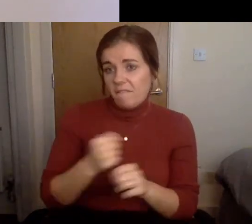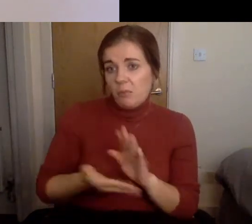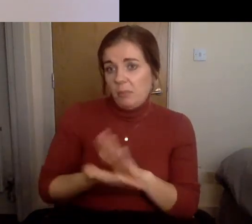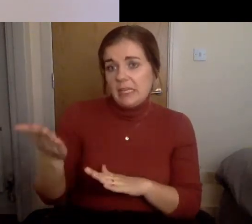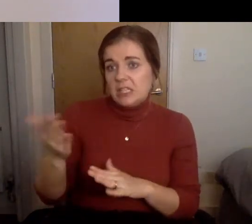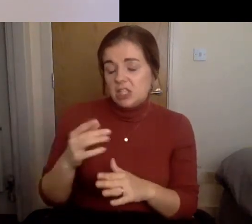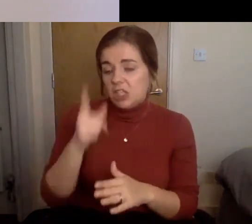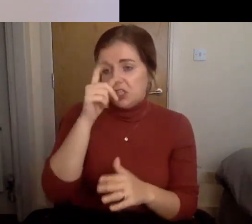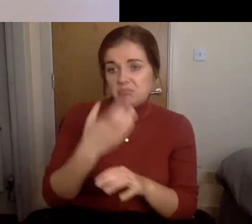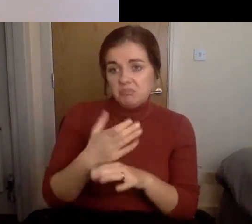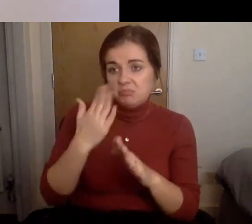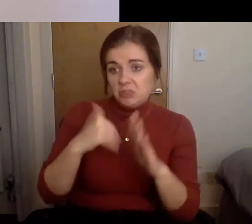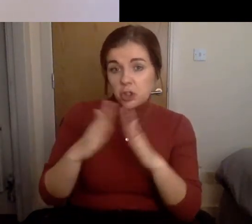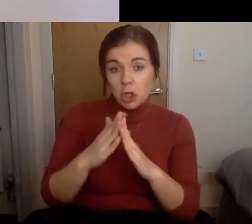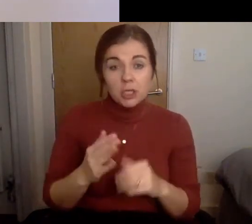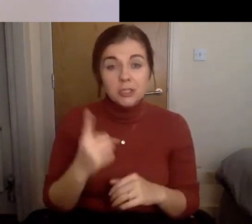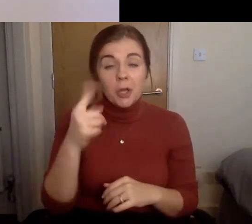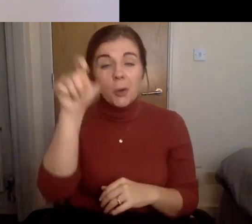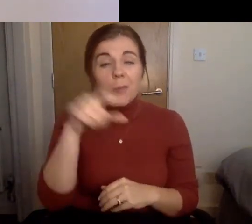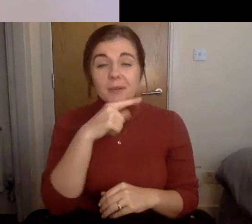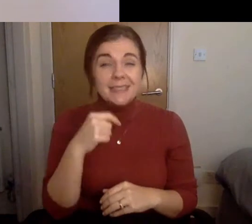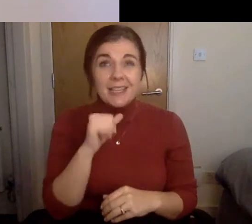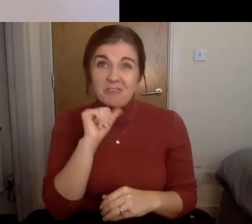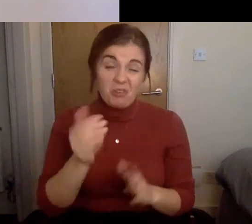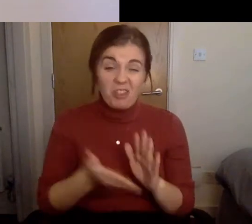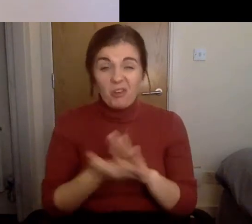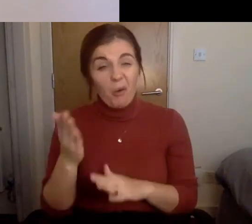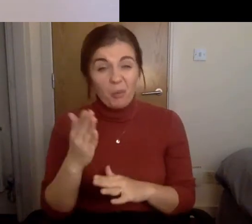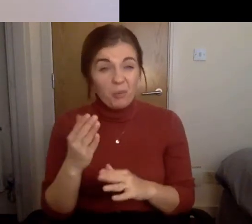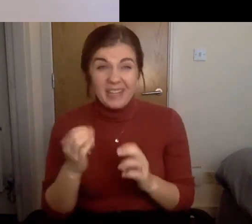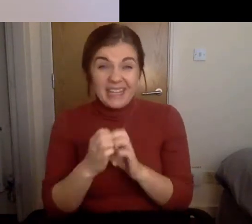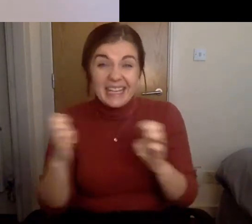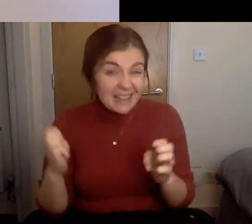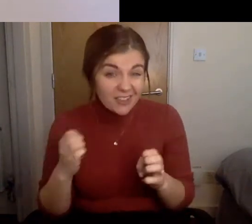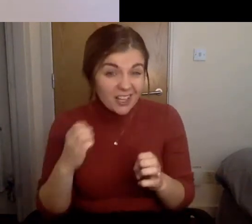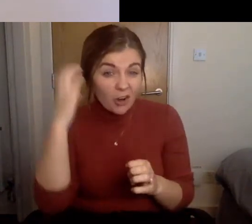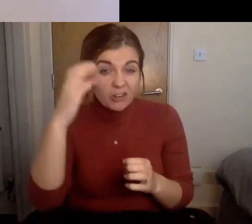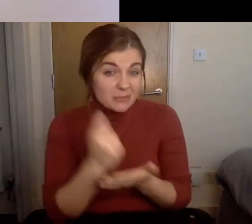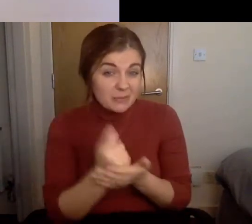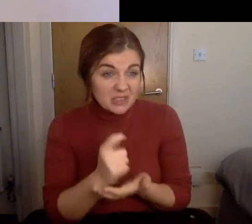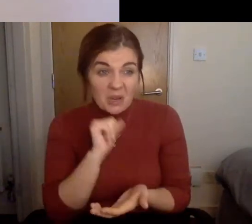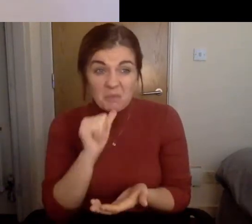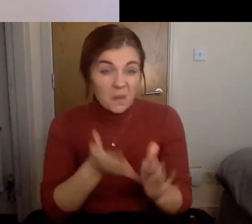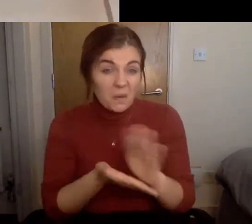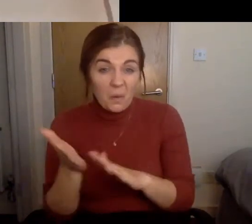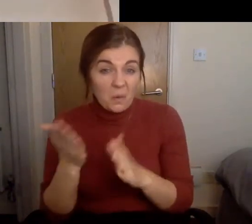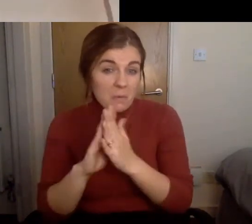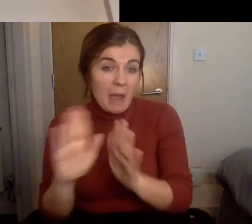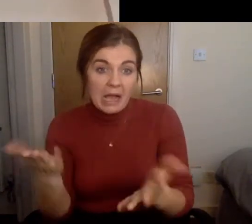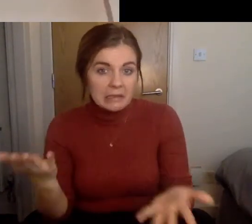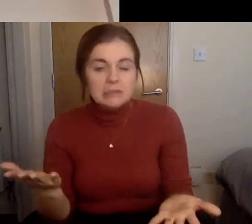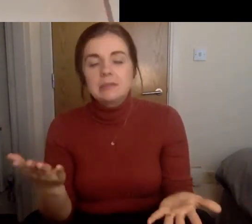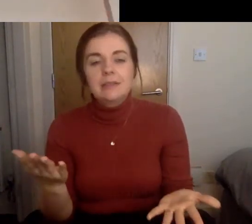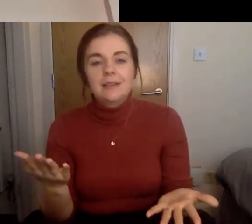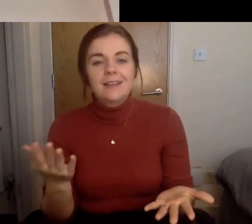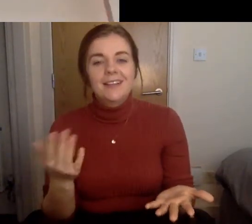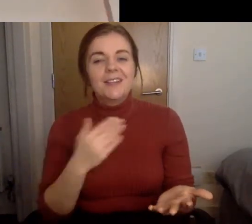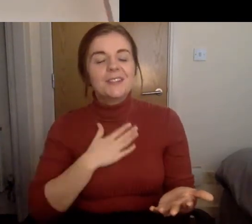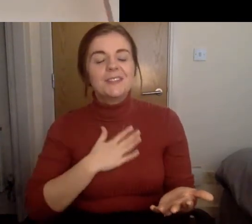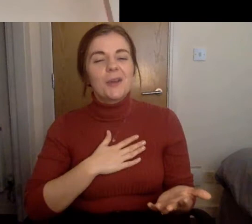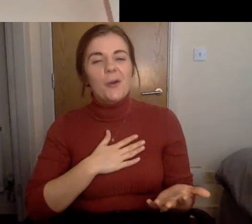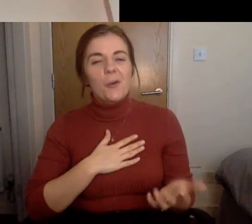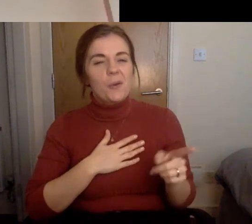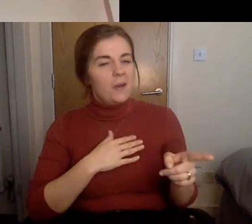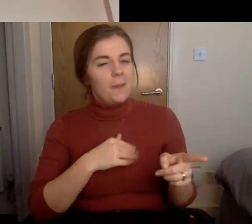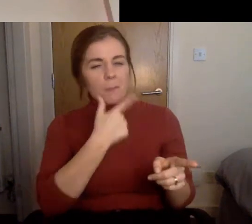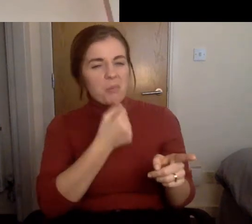them I know said to me, we don't even go Christmas or anything. Like we don't have anything. Yeah. I just don't see